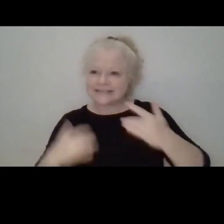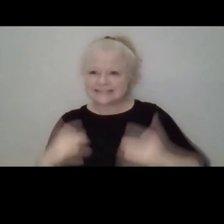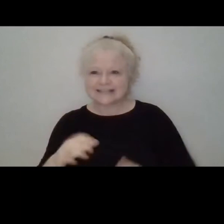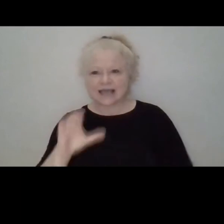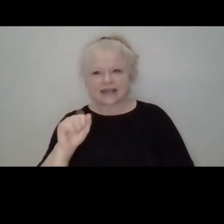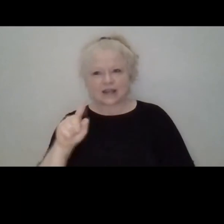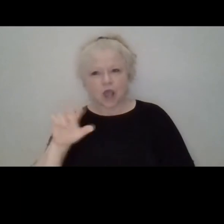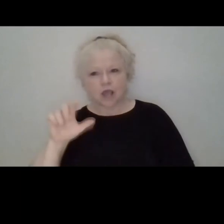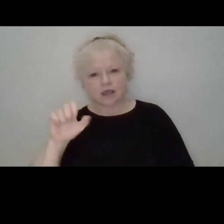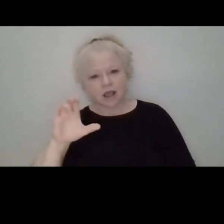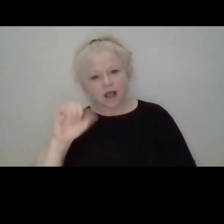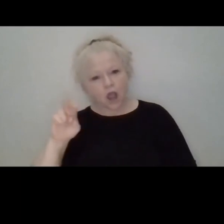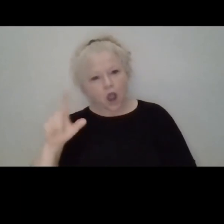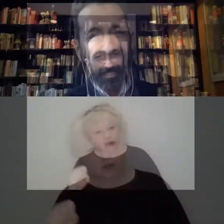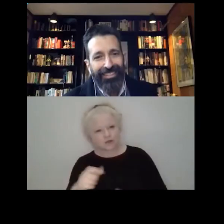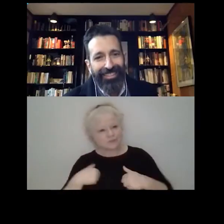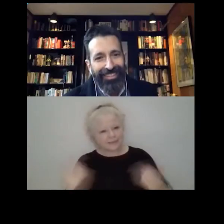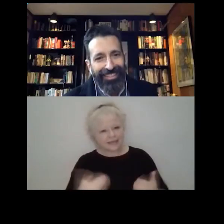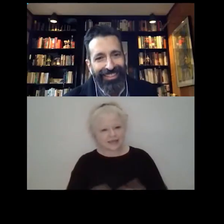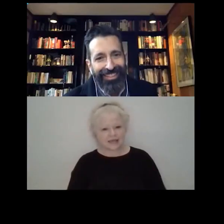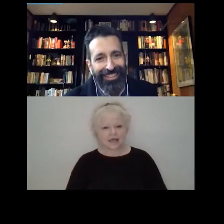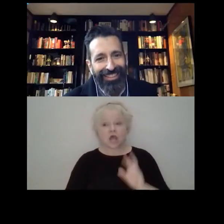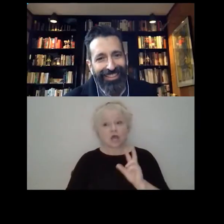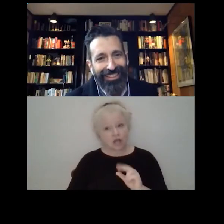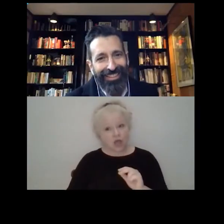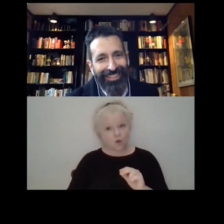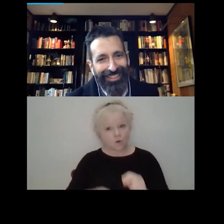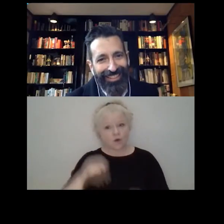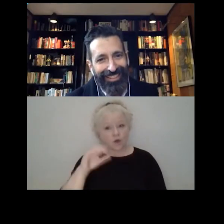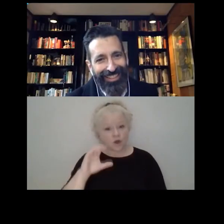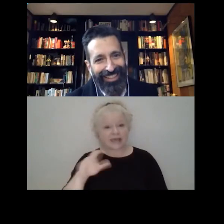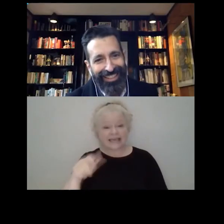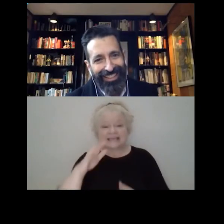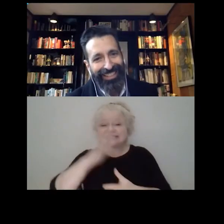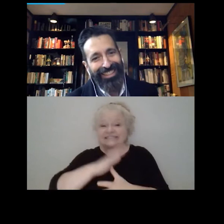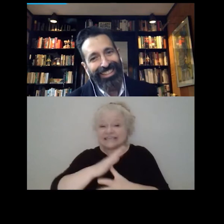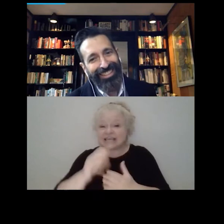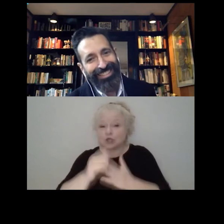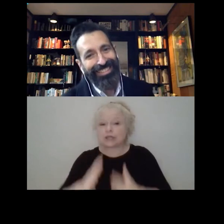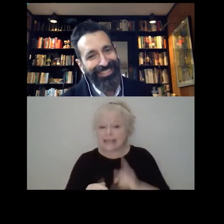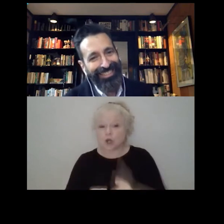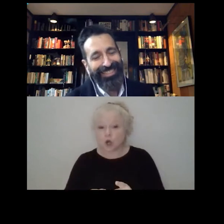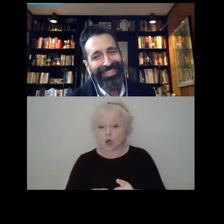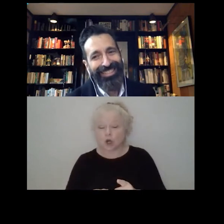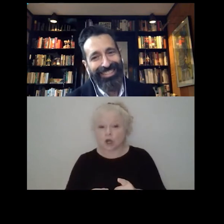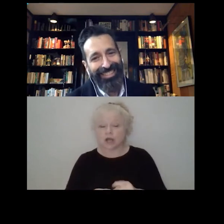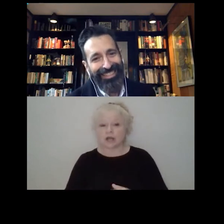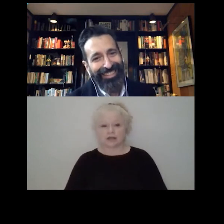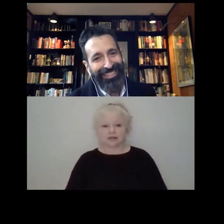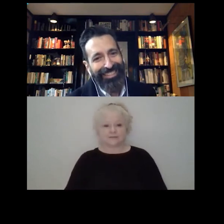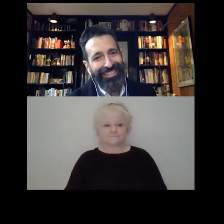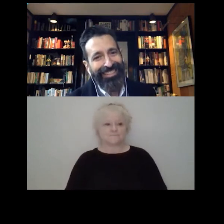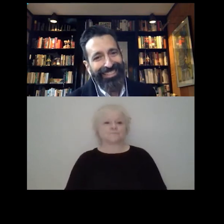on and being a leader at Gensler. And she said, no, Carlos is a senior leader at Gensler. And